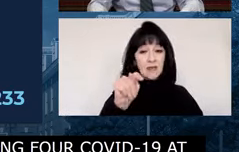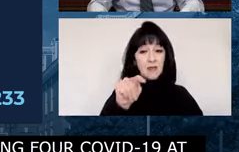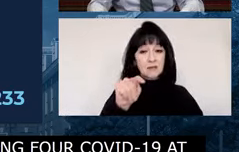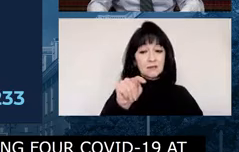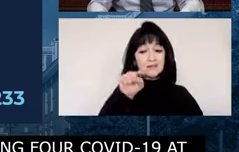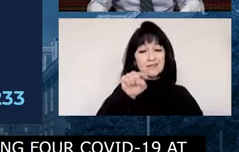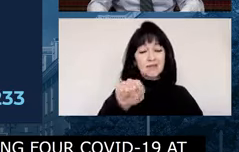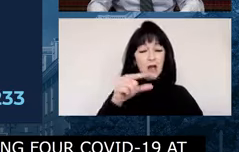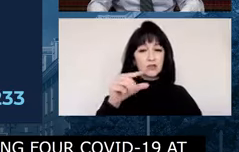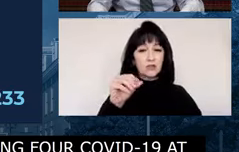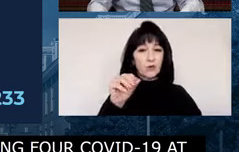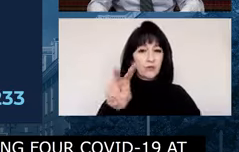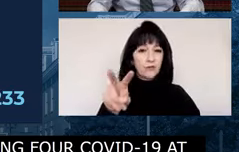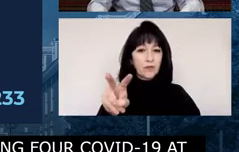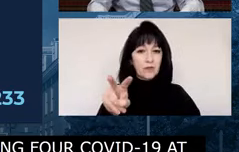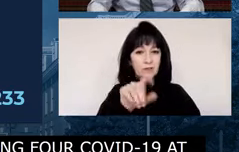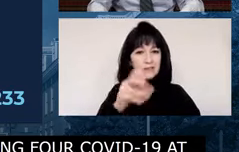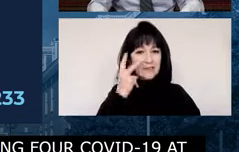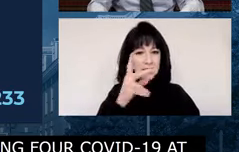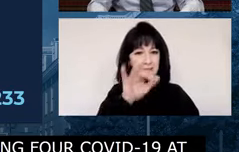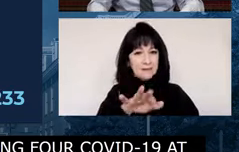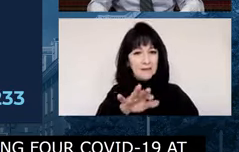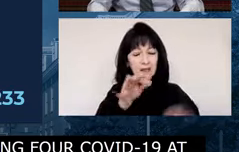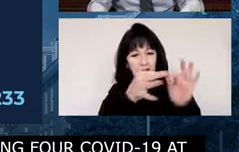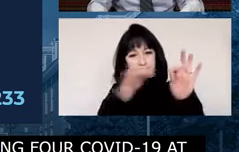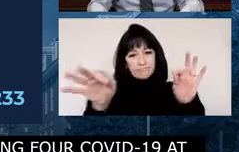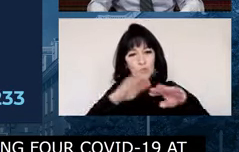covidtest.gov. You can see it up there on the slide, or call